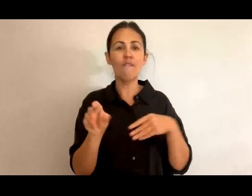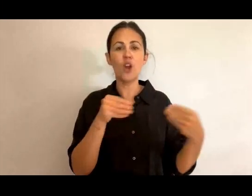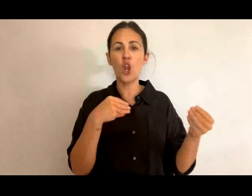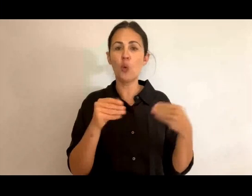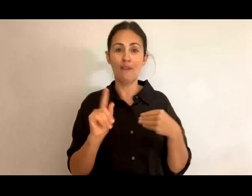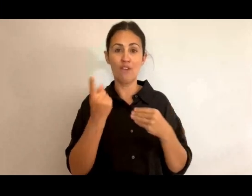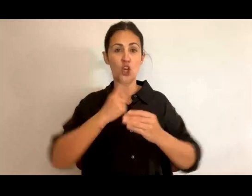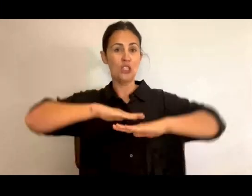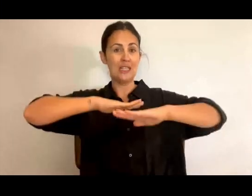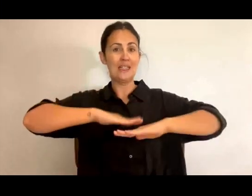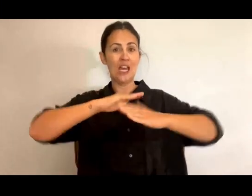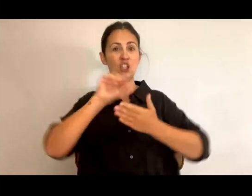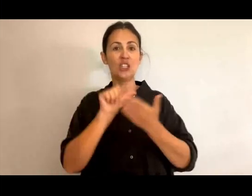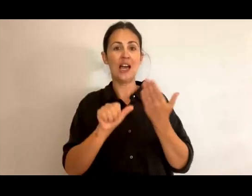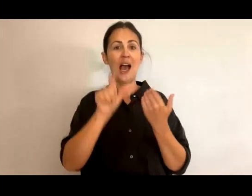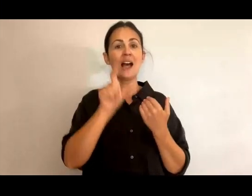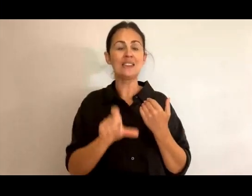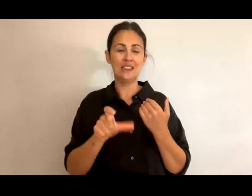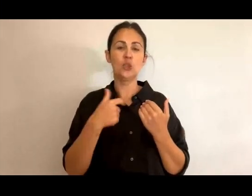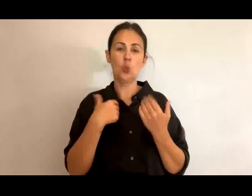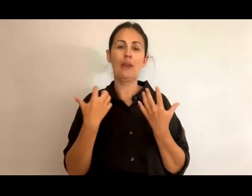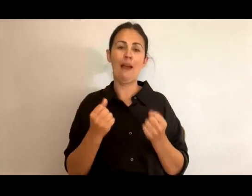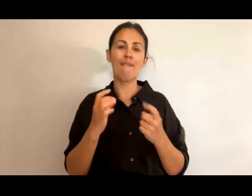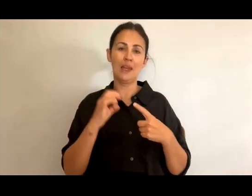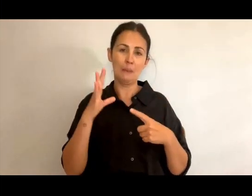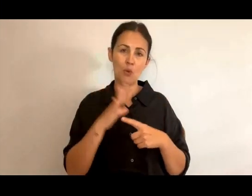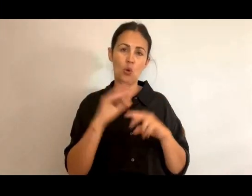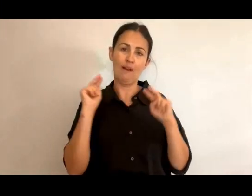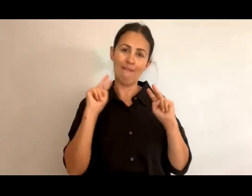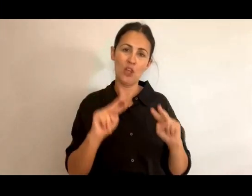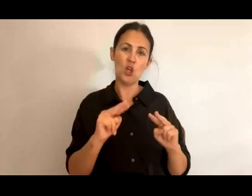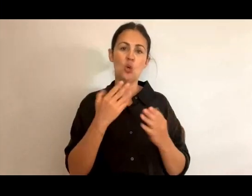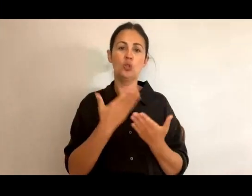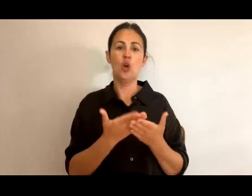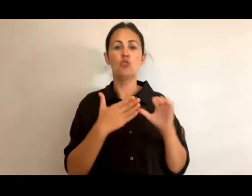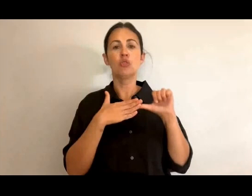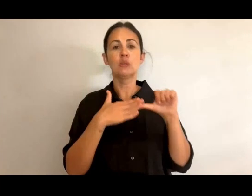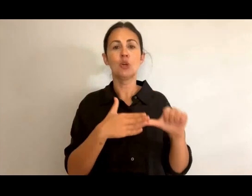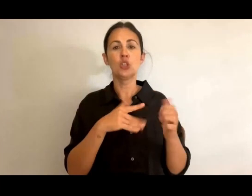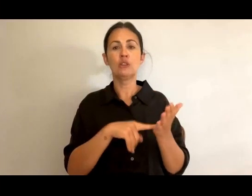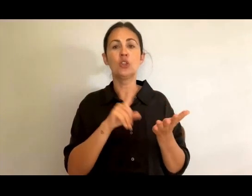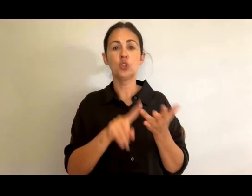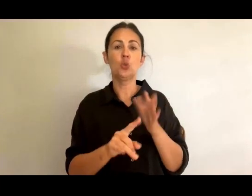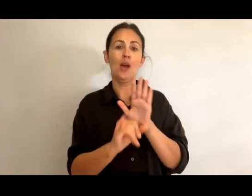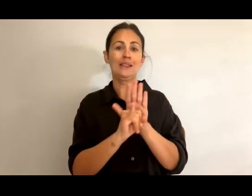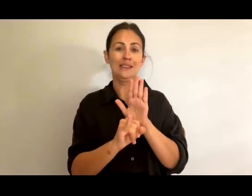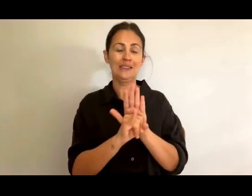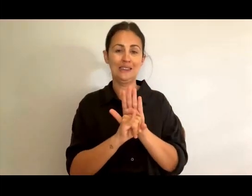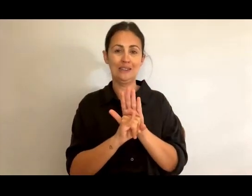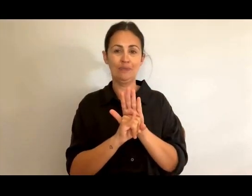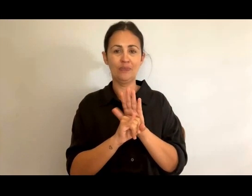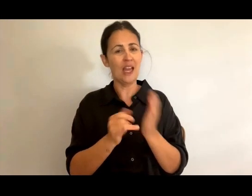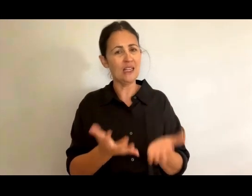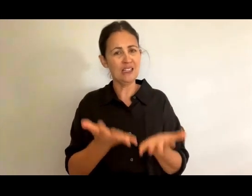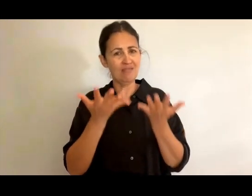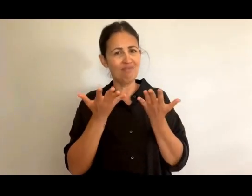important viewpoints that help define responses to this construction. Brings up notions of different worldviews, different lenses,